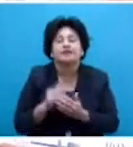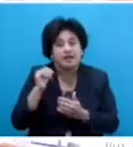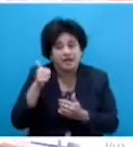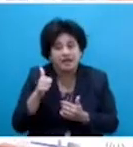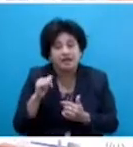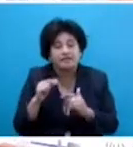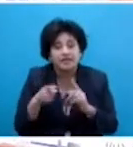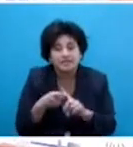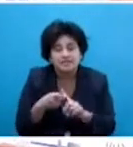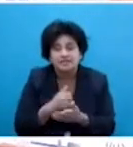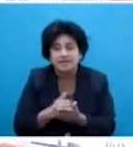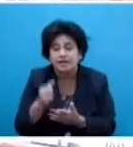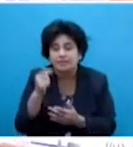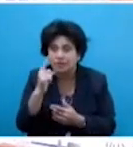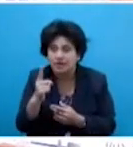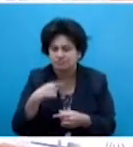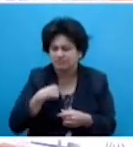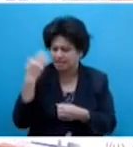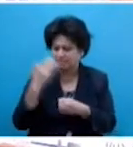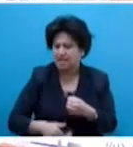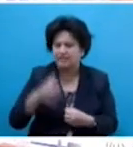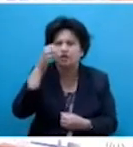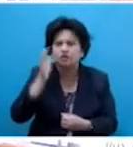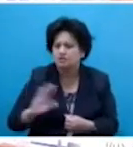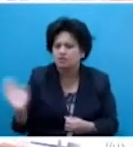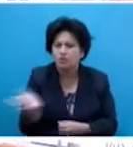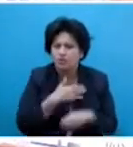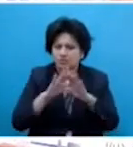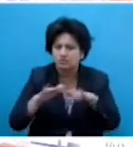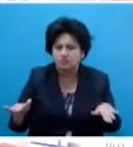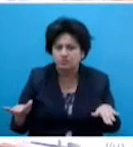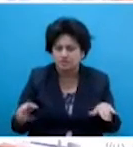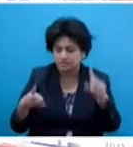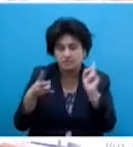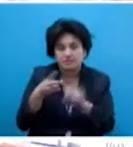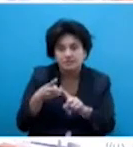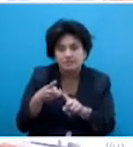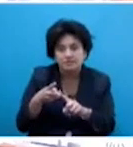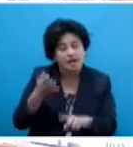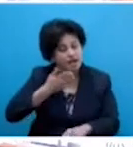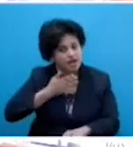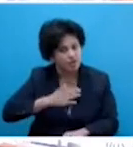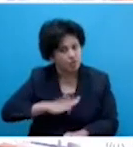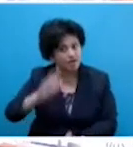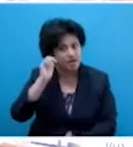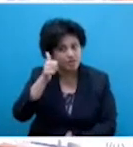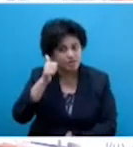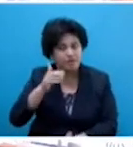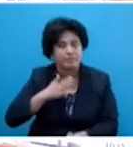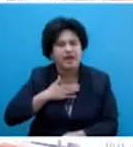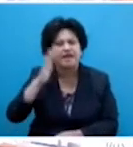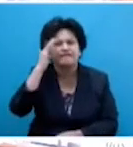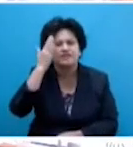all, number one, I did not curse all children. Number two, I wish to apologize for my Facebook post